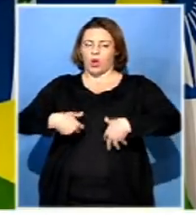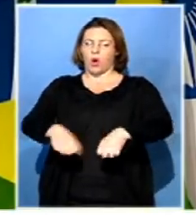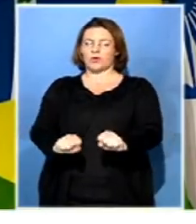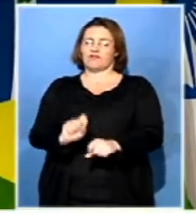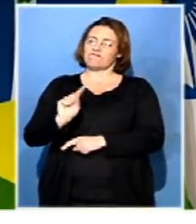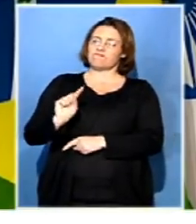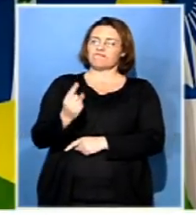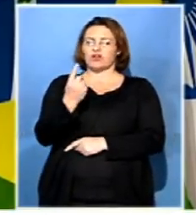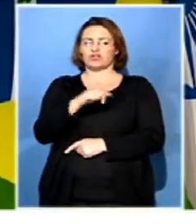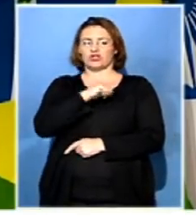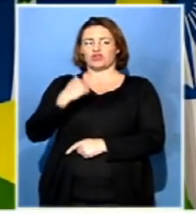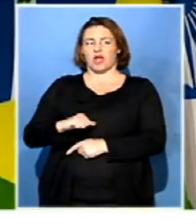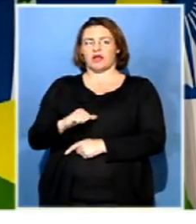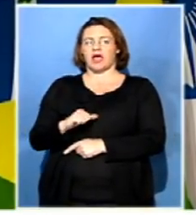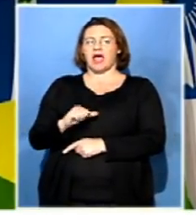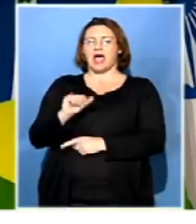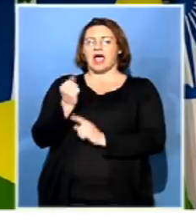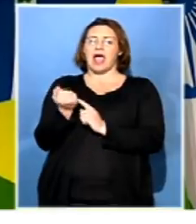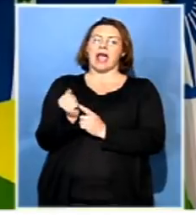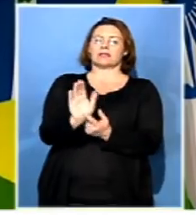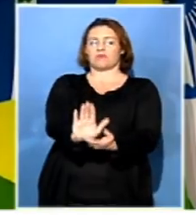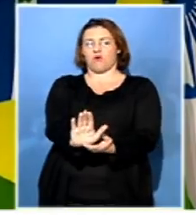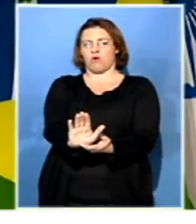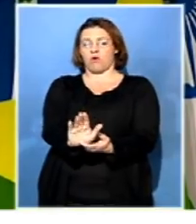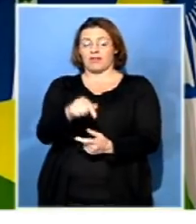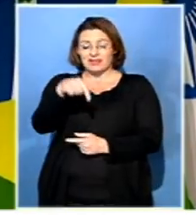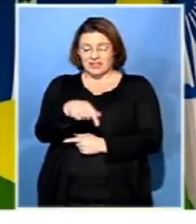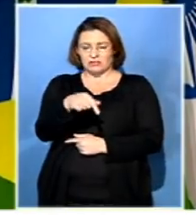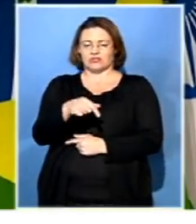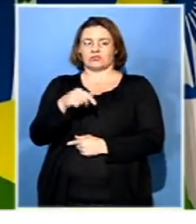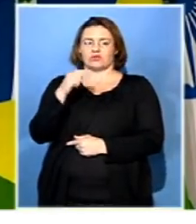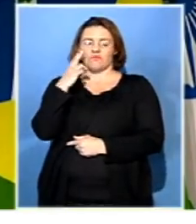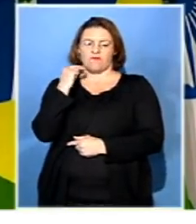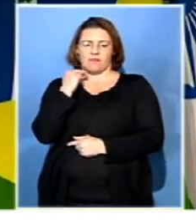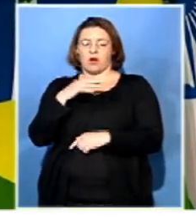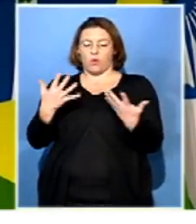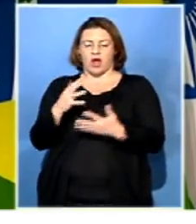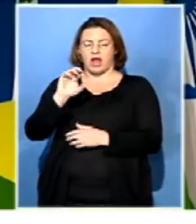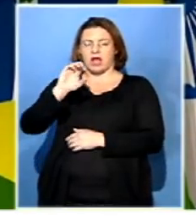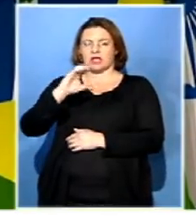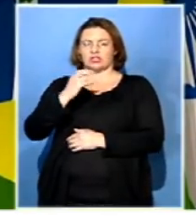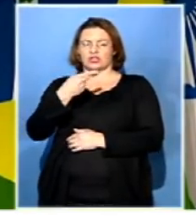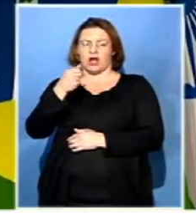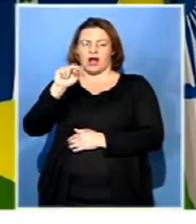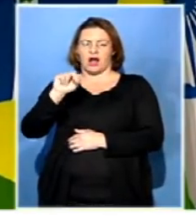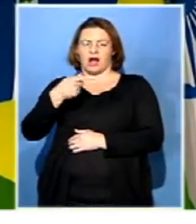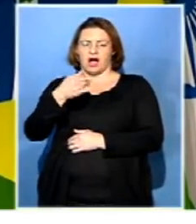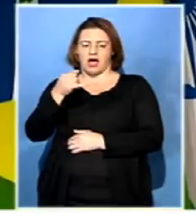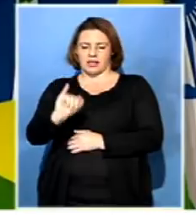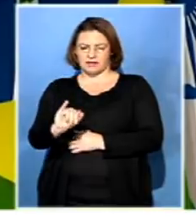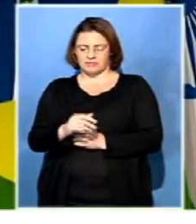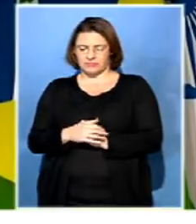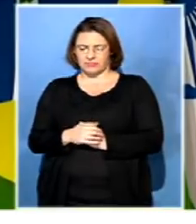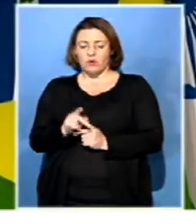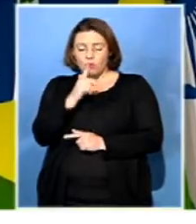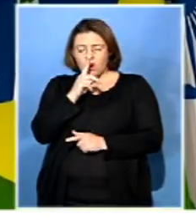China International Import Expo in Shanghai this November, a major move to